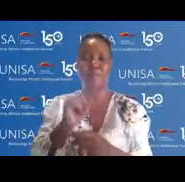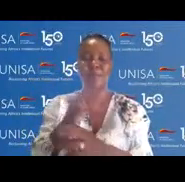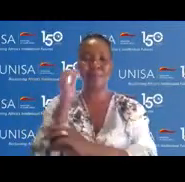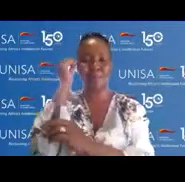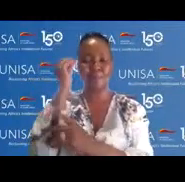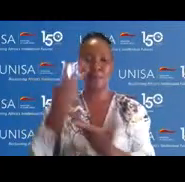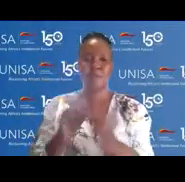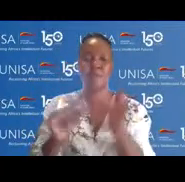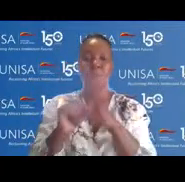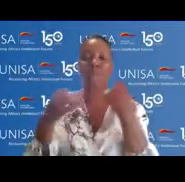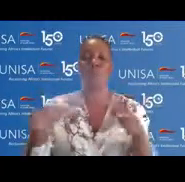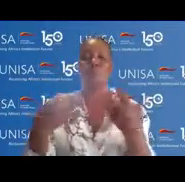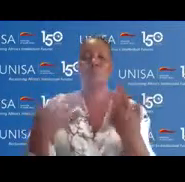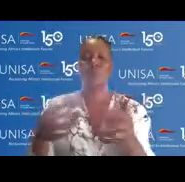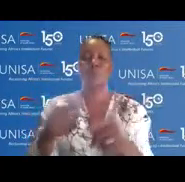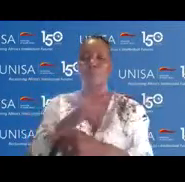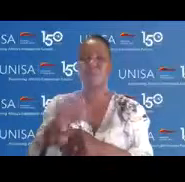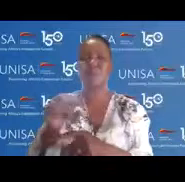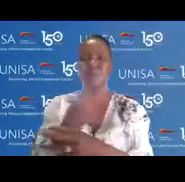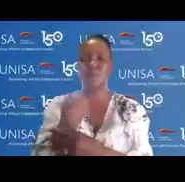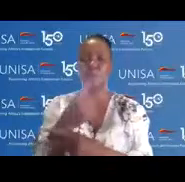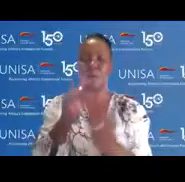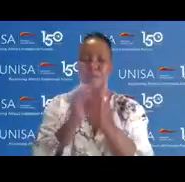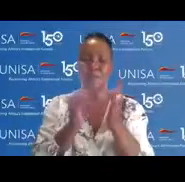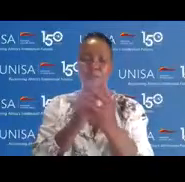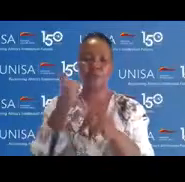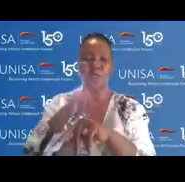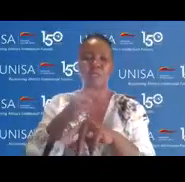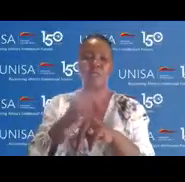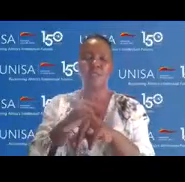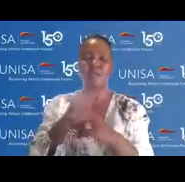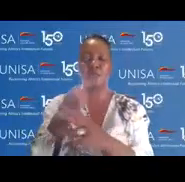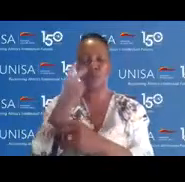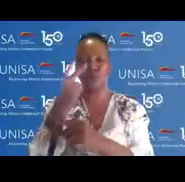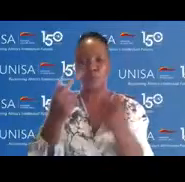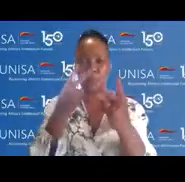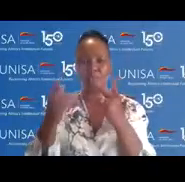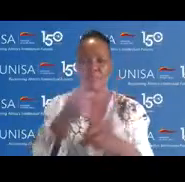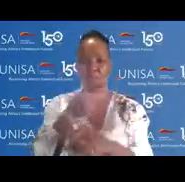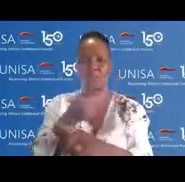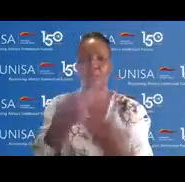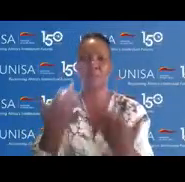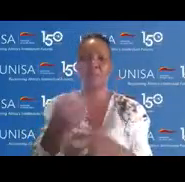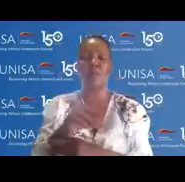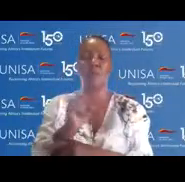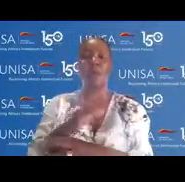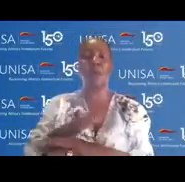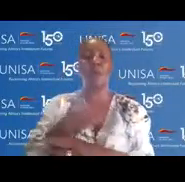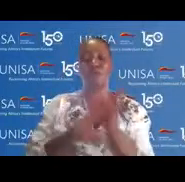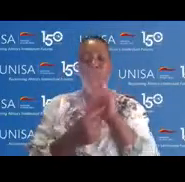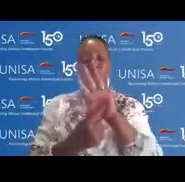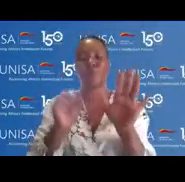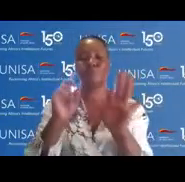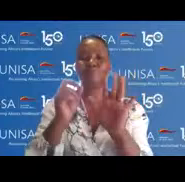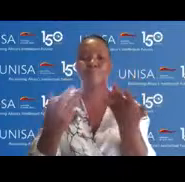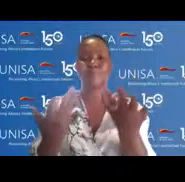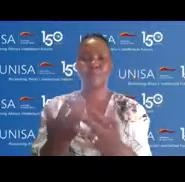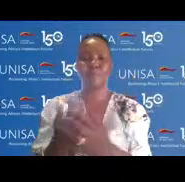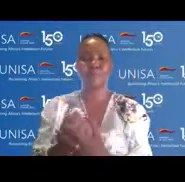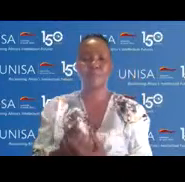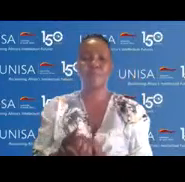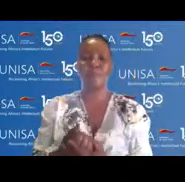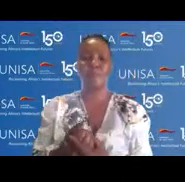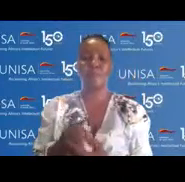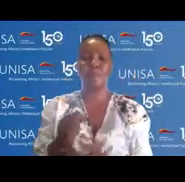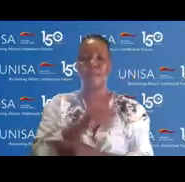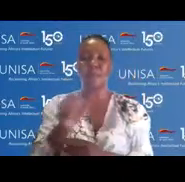So that's definitely one setting that you need to consider. Now what I want to show you is, you'll see there's an